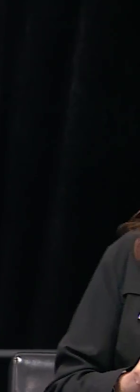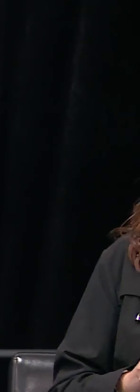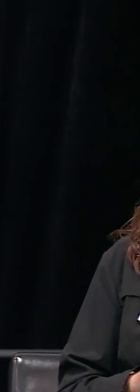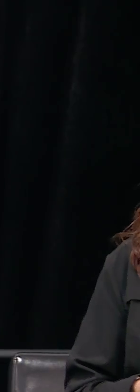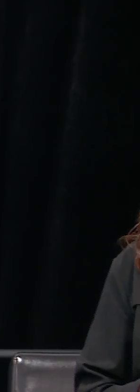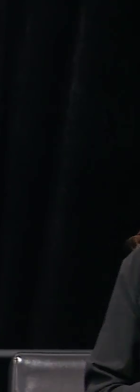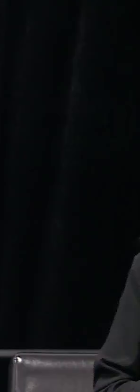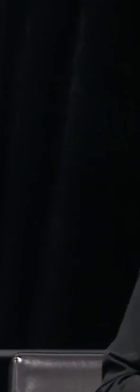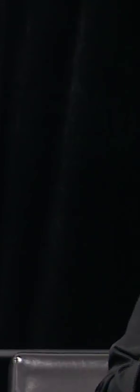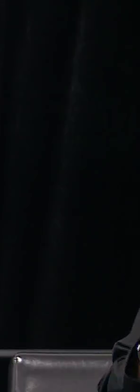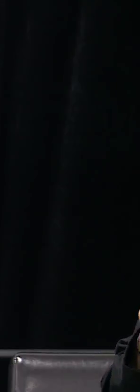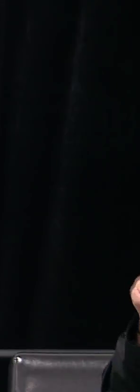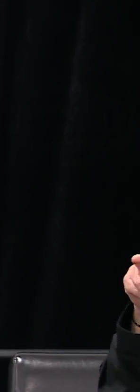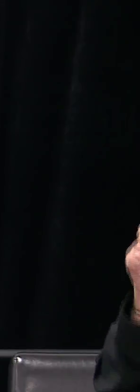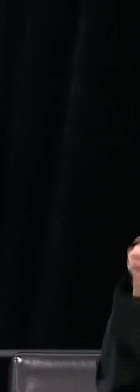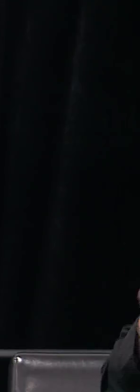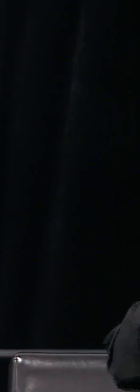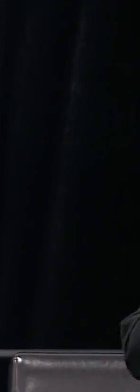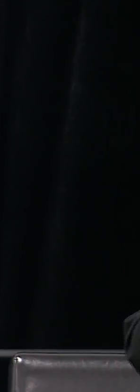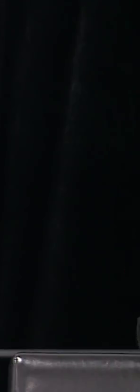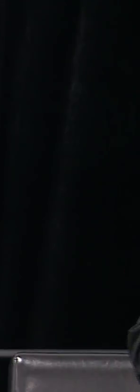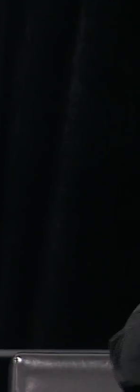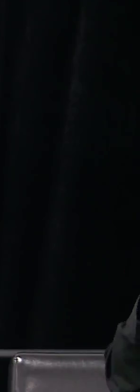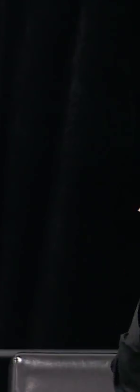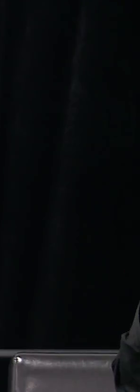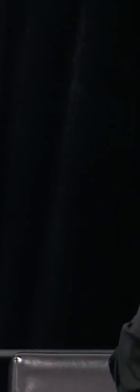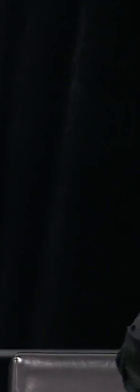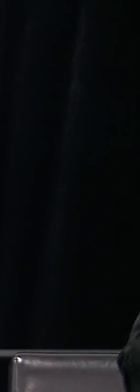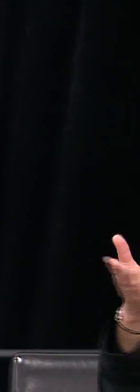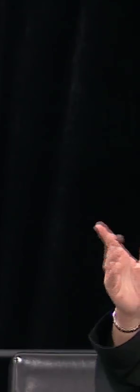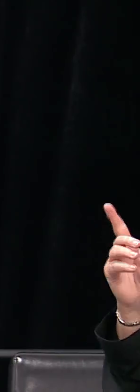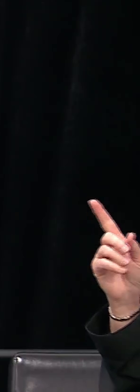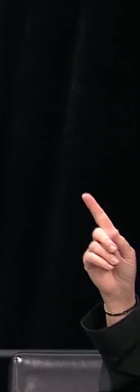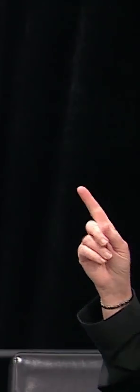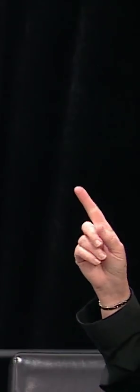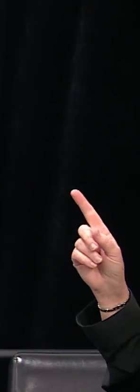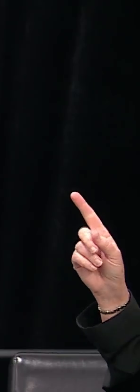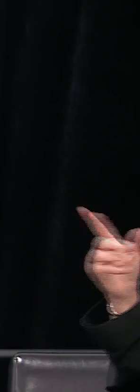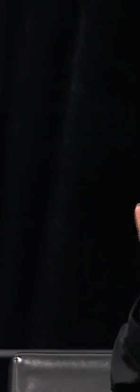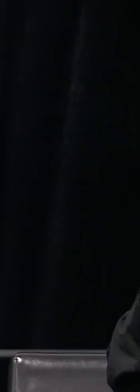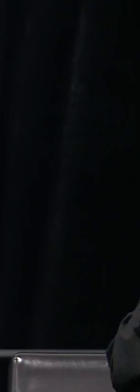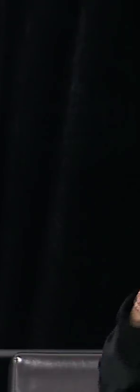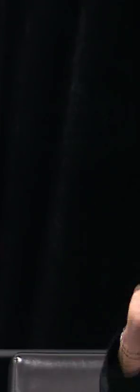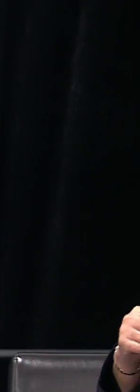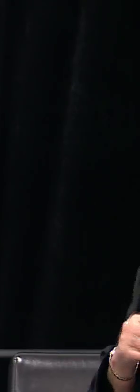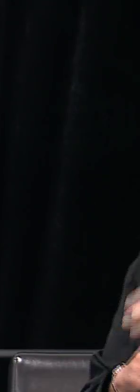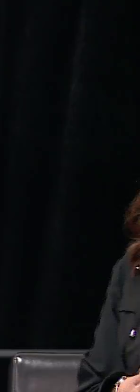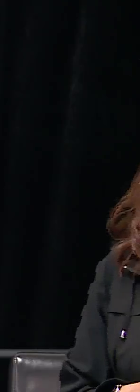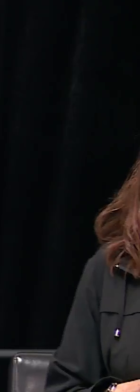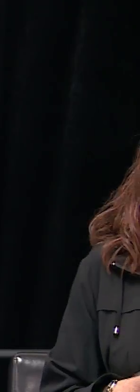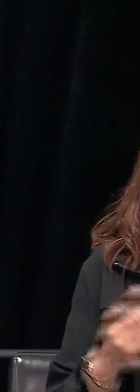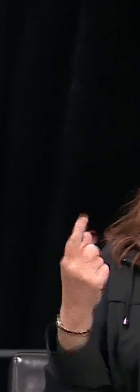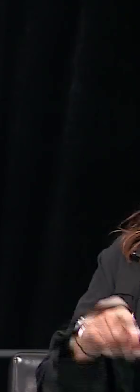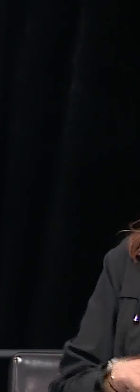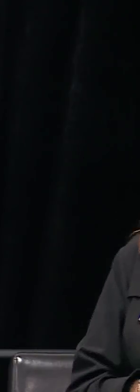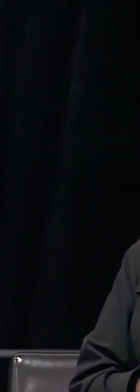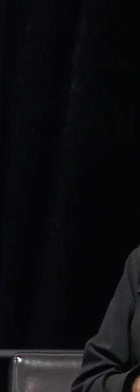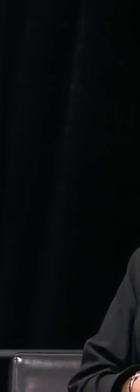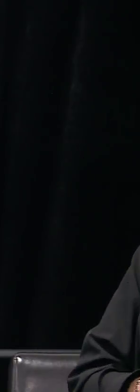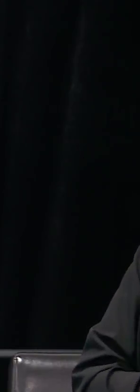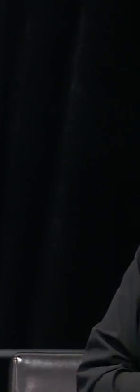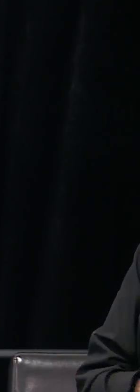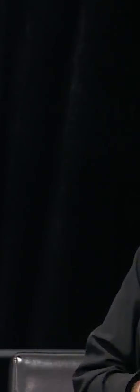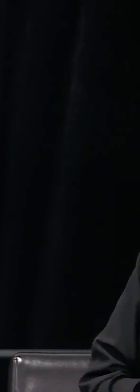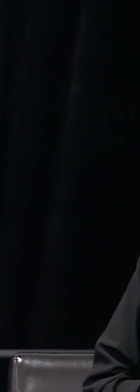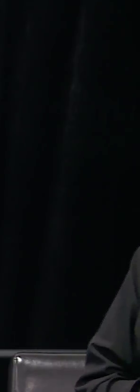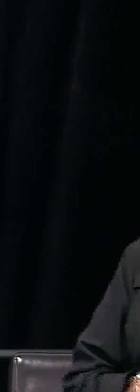live a decent life. So that's where I was born in. And one day, I was about 8 years old. My father comes to